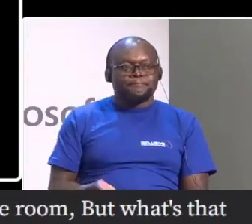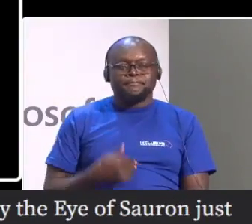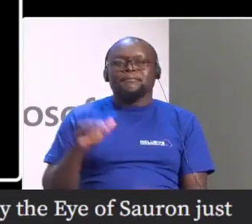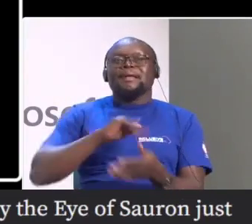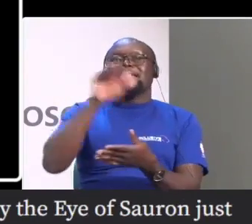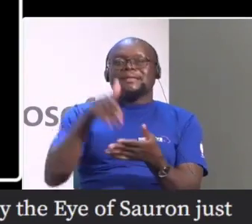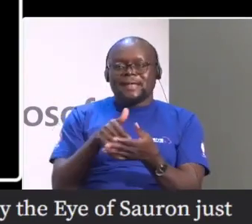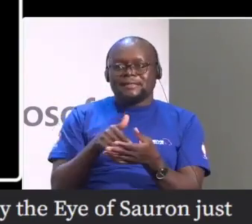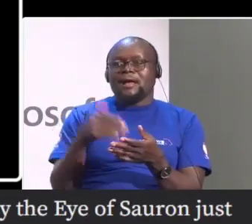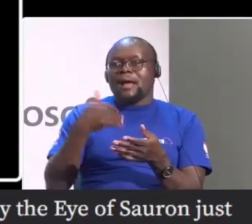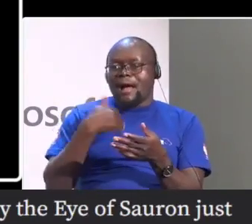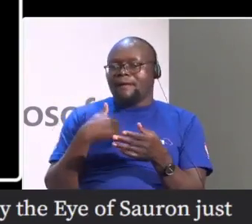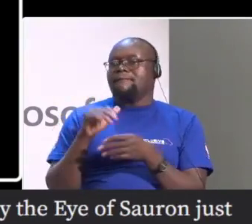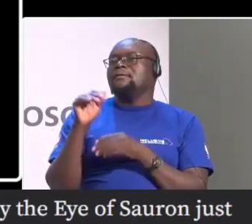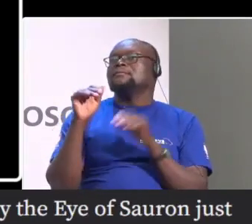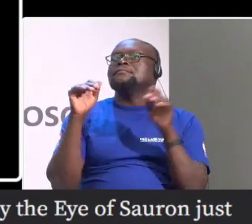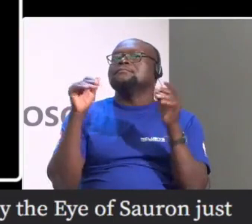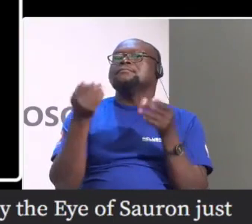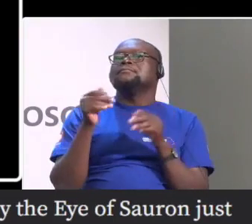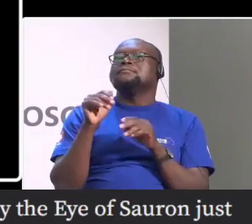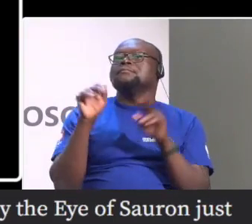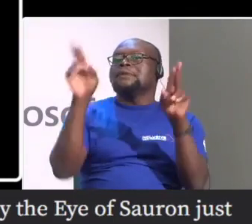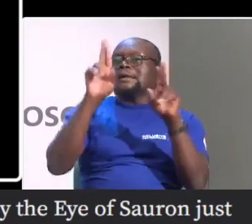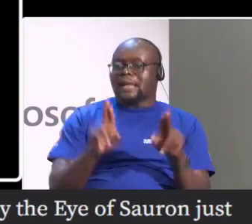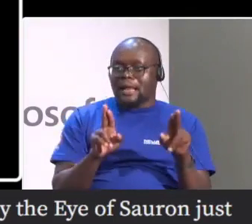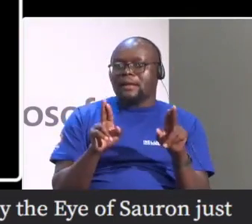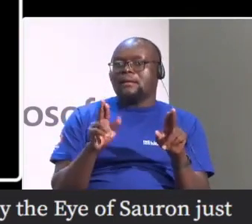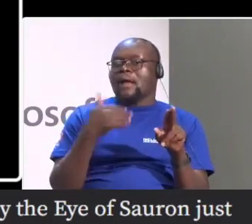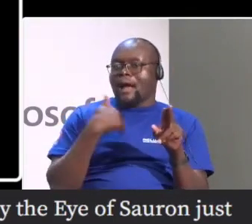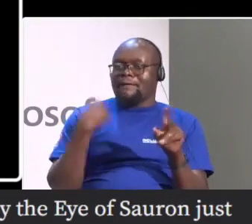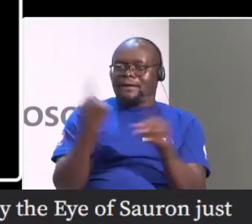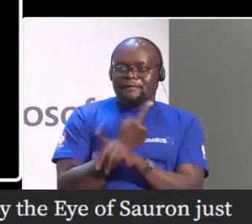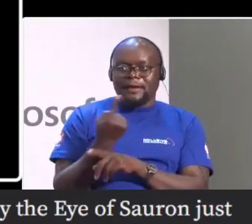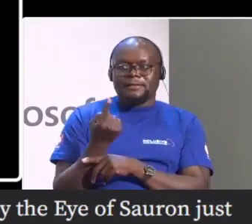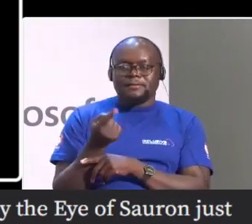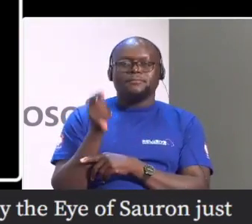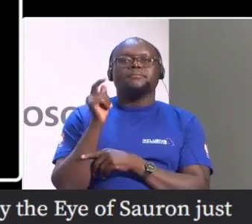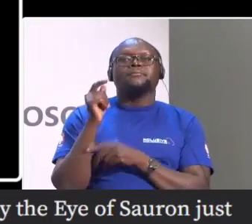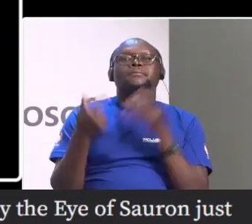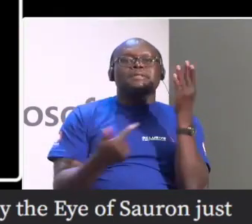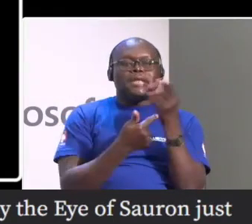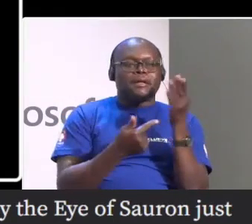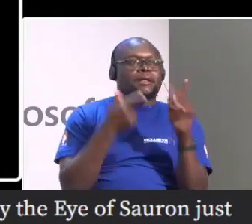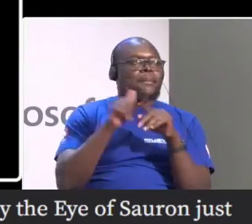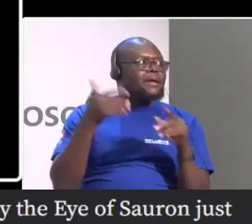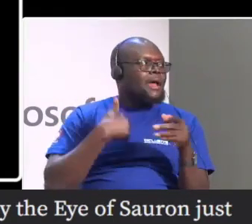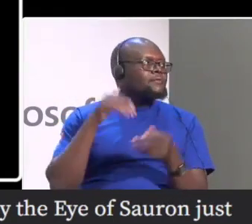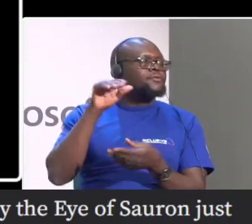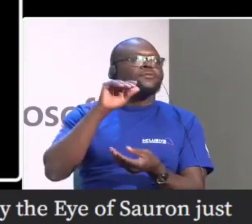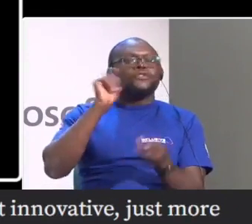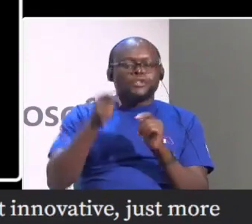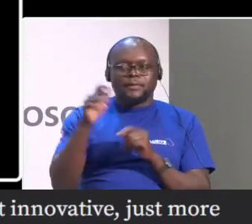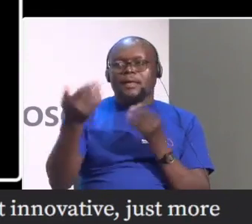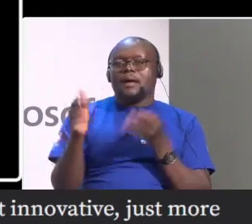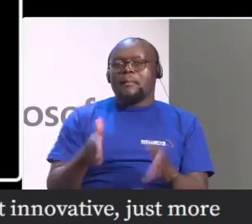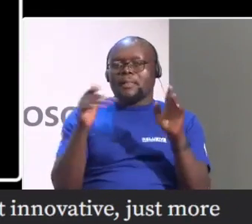the center is an Italian shoe manufacturer who have traditional techniques, but they have to evolve their methods. And on